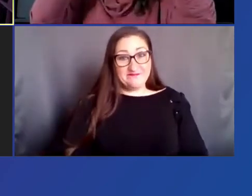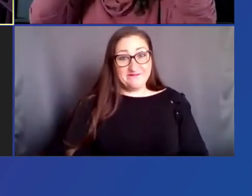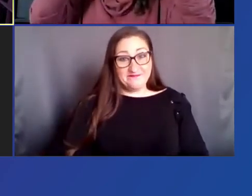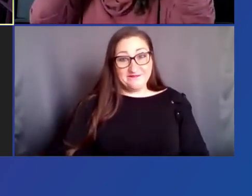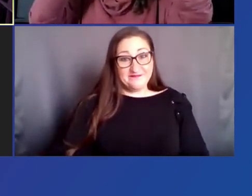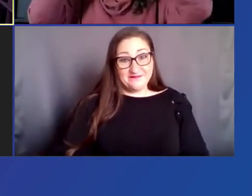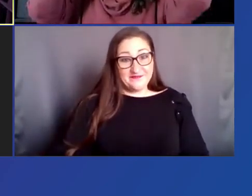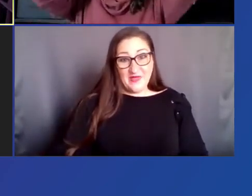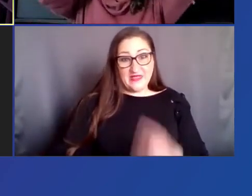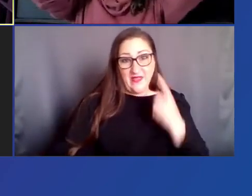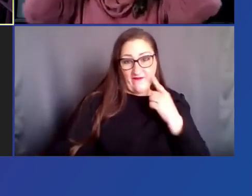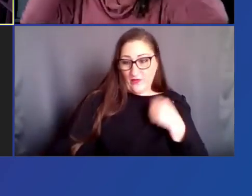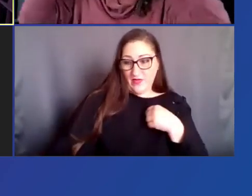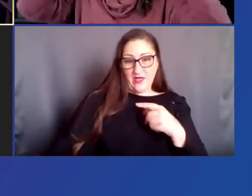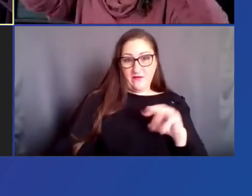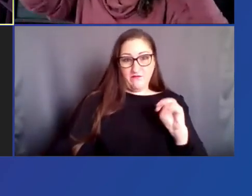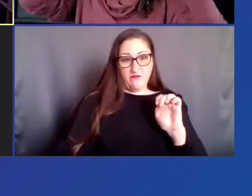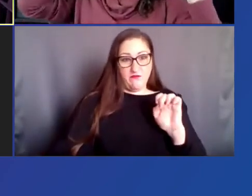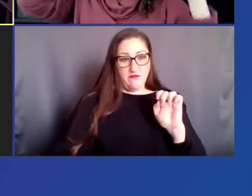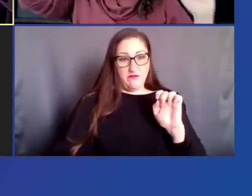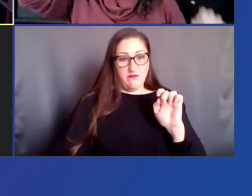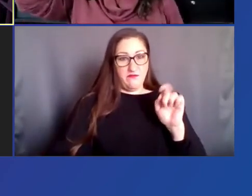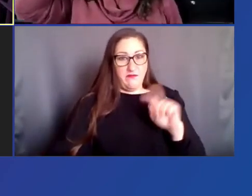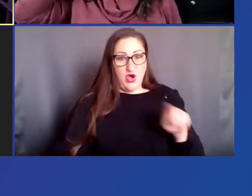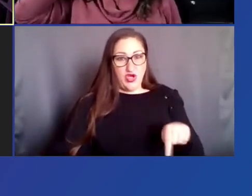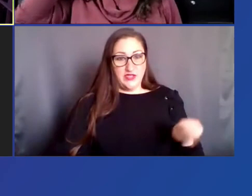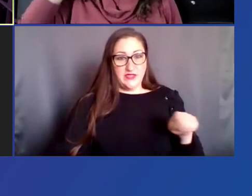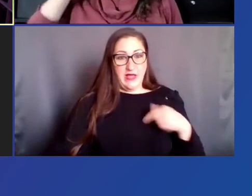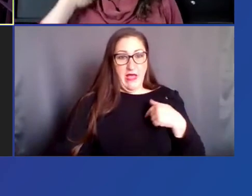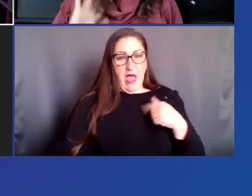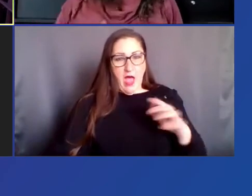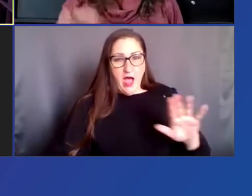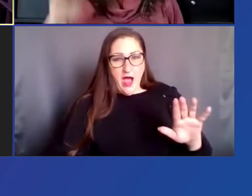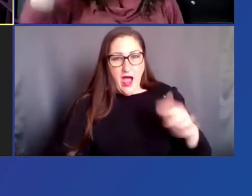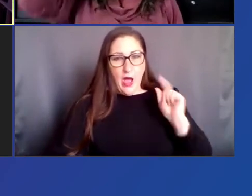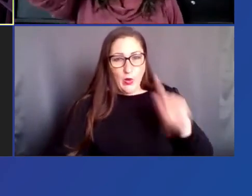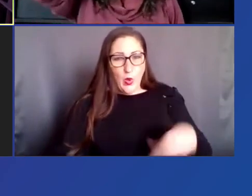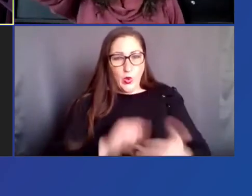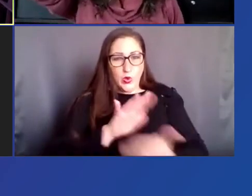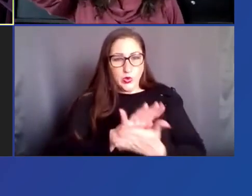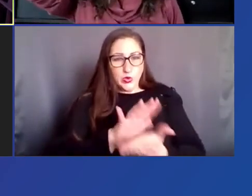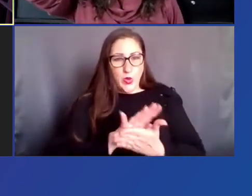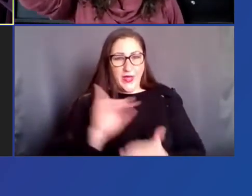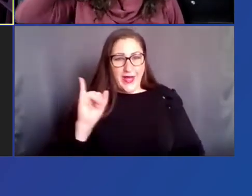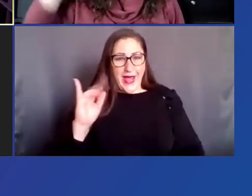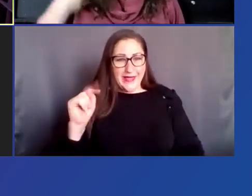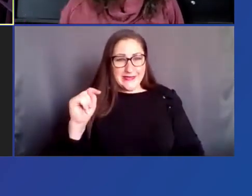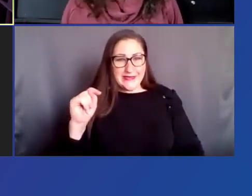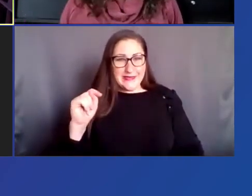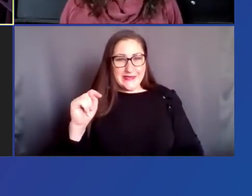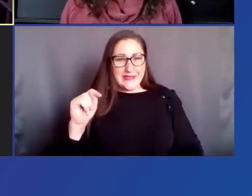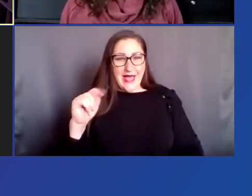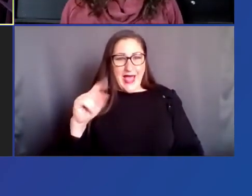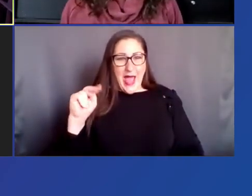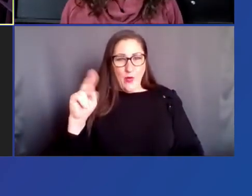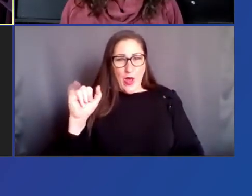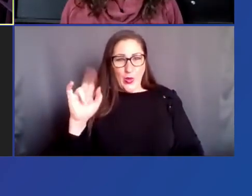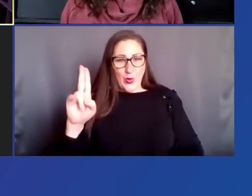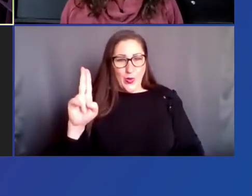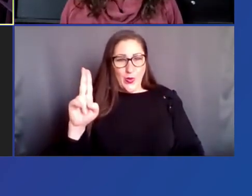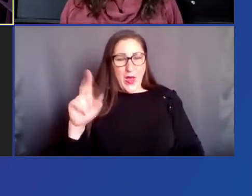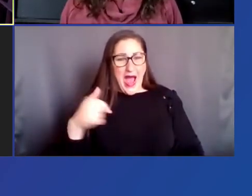If we're gonna really be so attacked, like I go to school at and I teach at NYU, I will